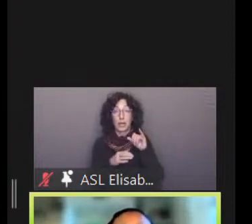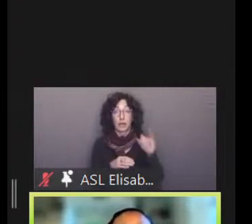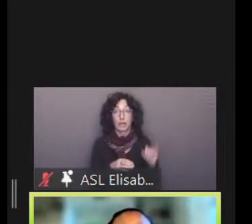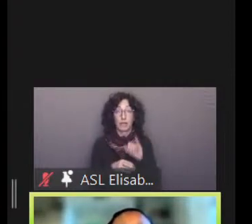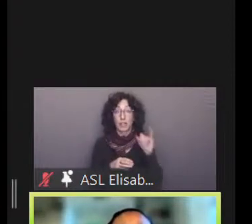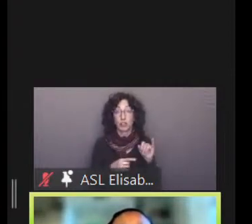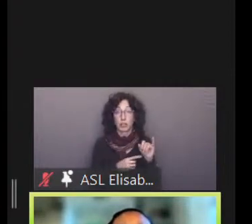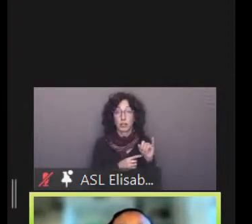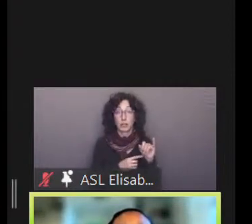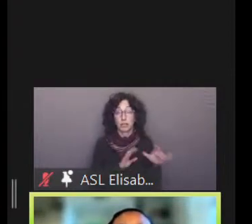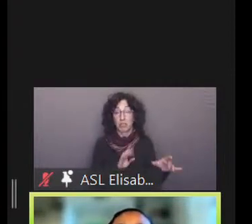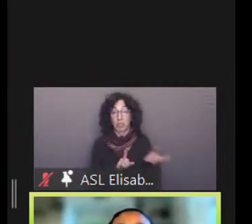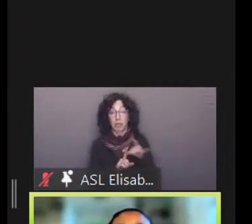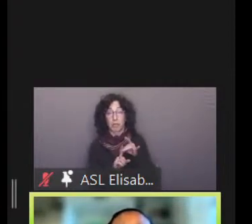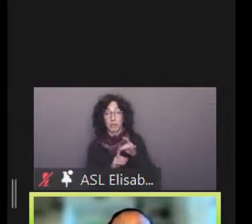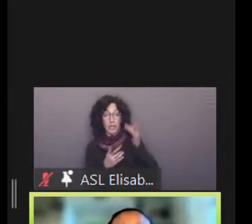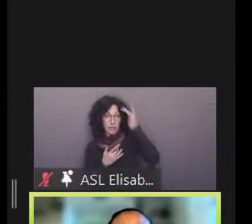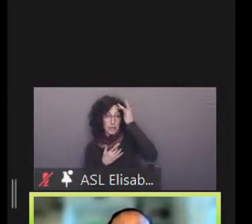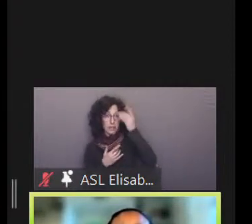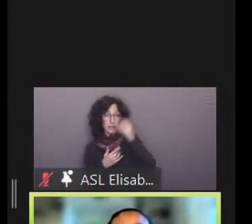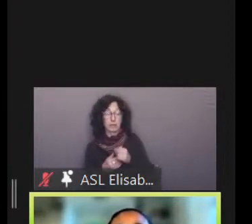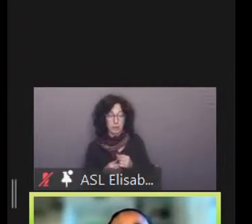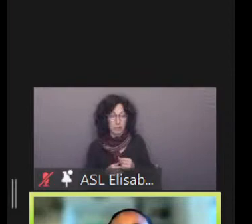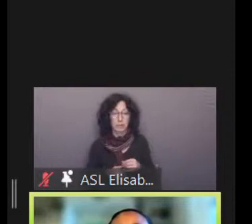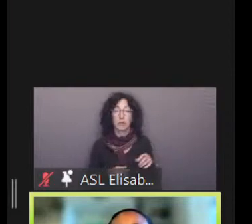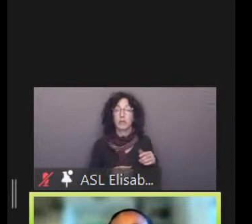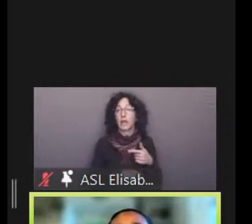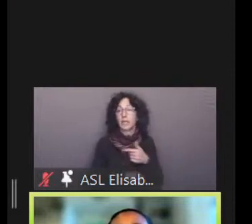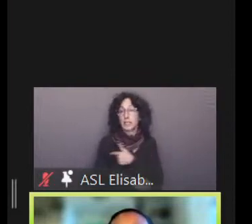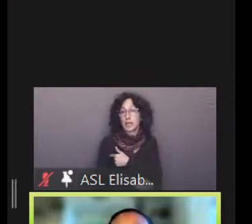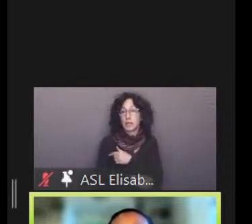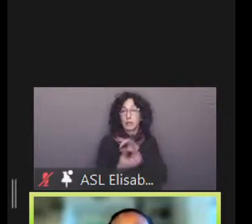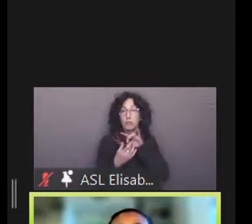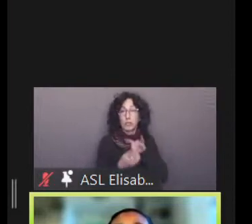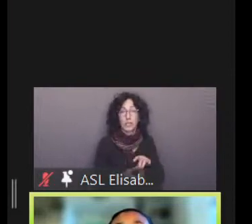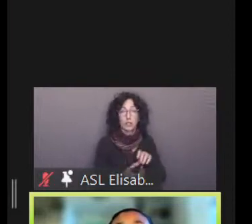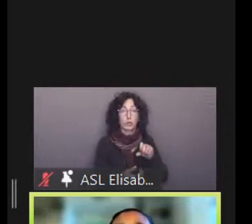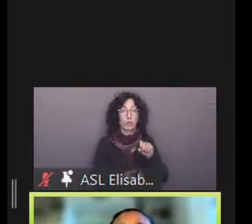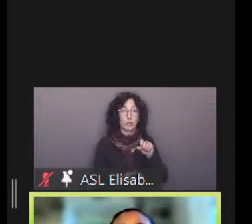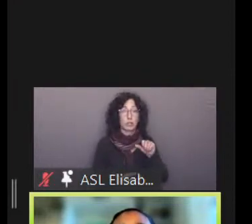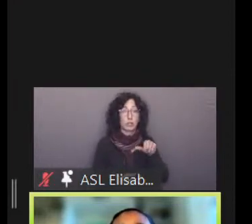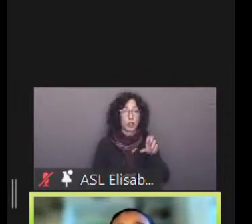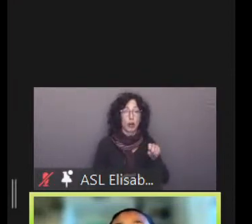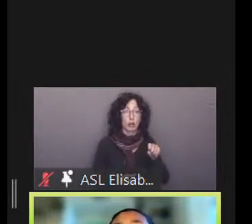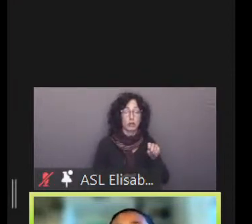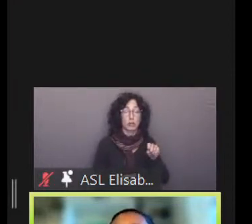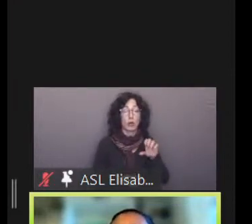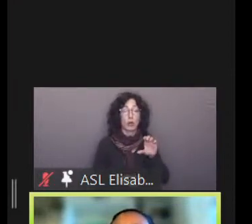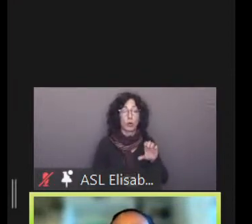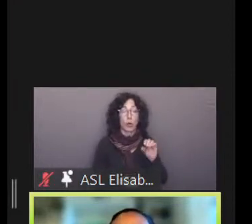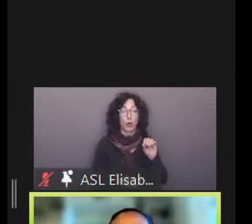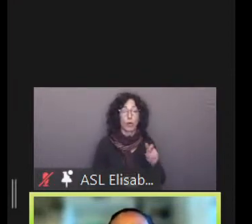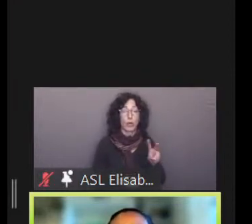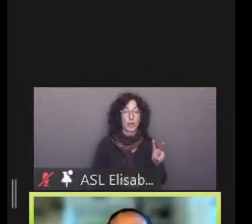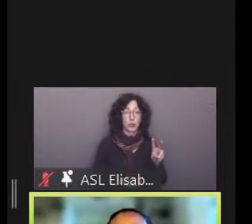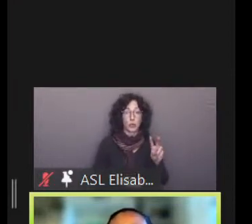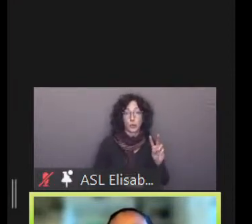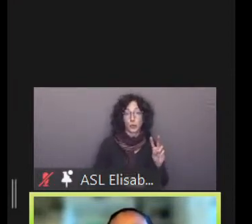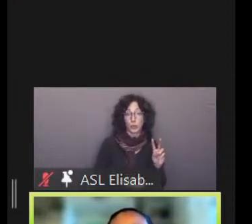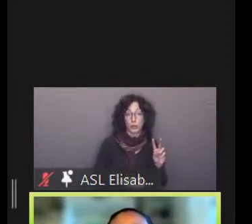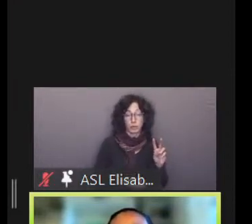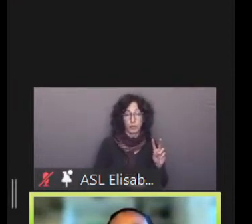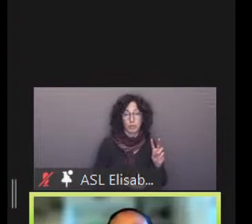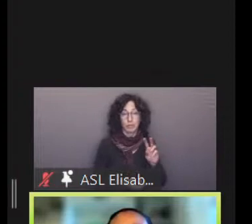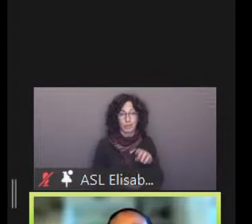illnesses. And the vaccines against SARS-CoV-2, which is the name of the COVID virus,